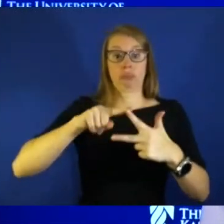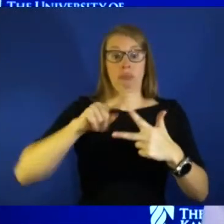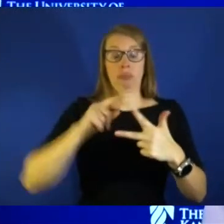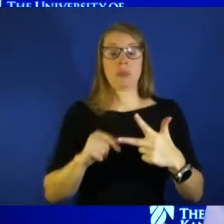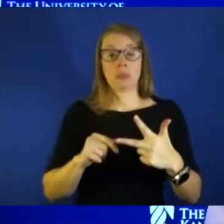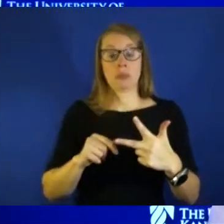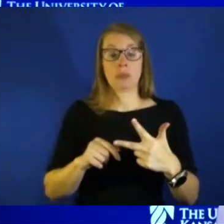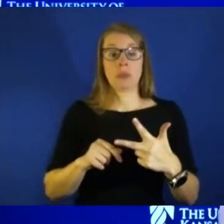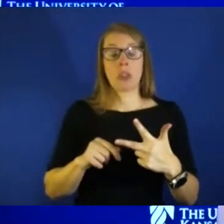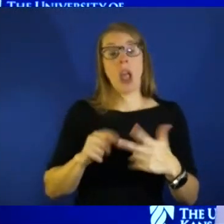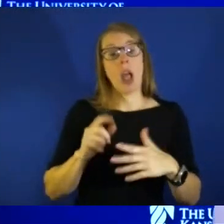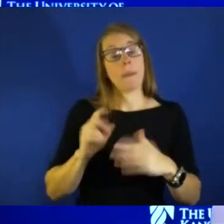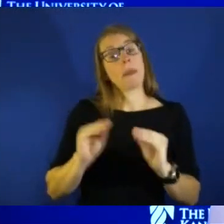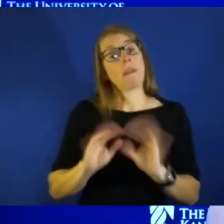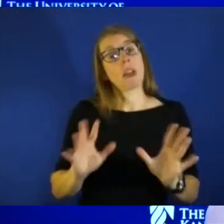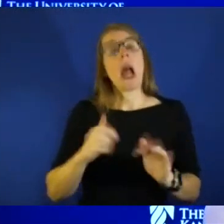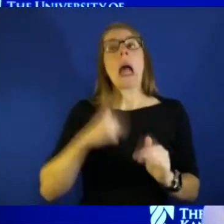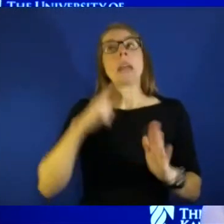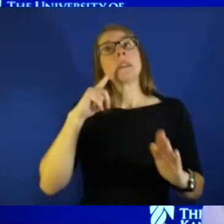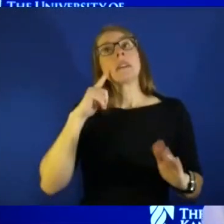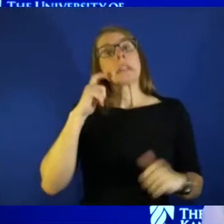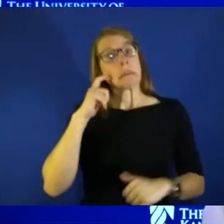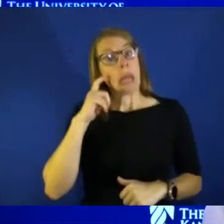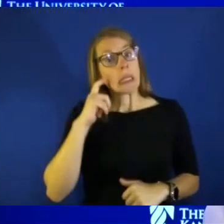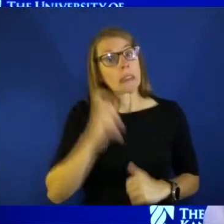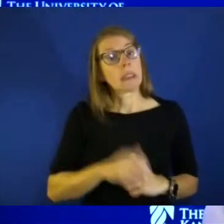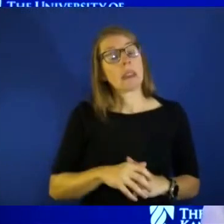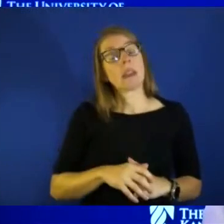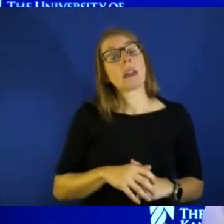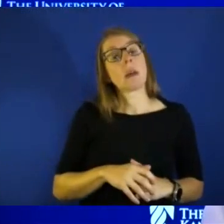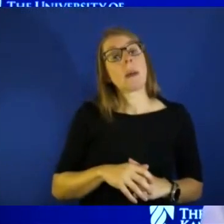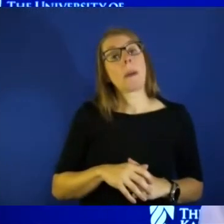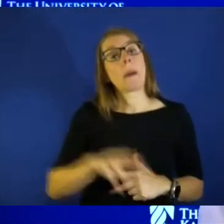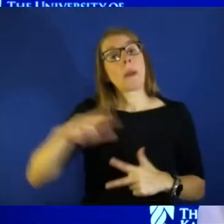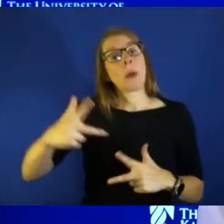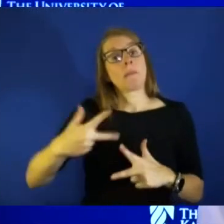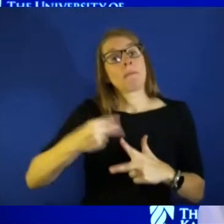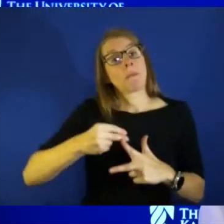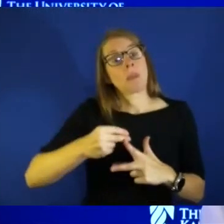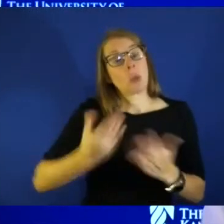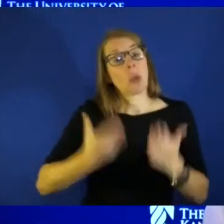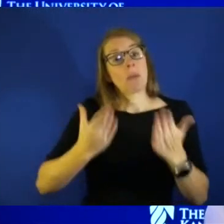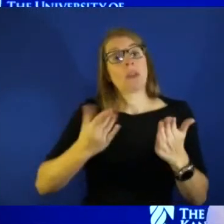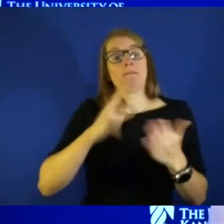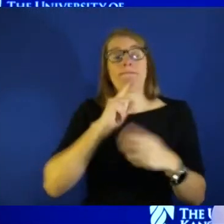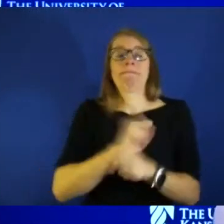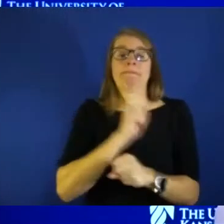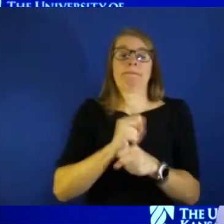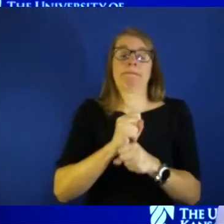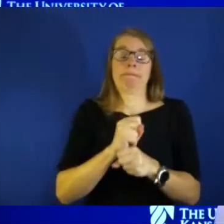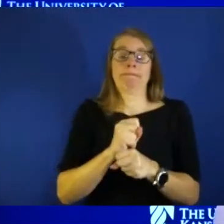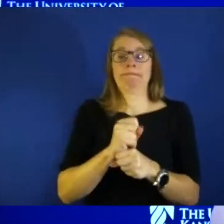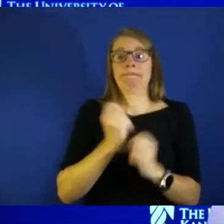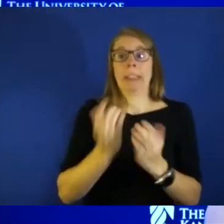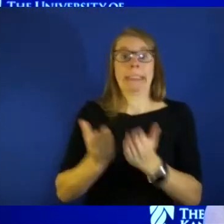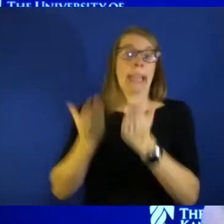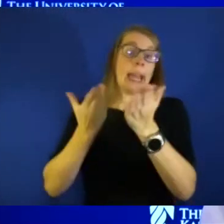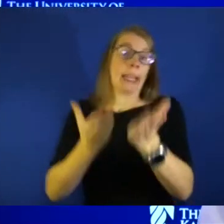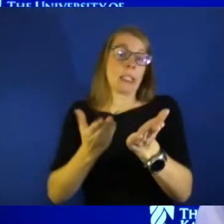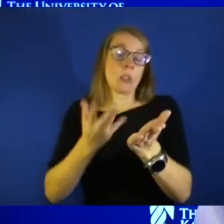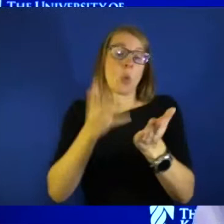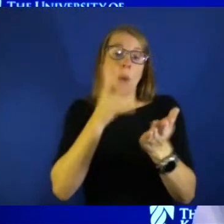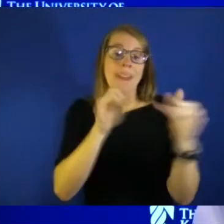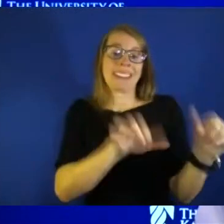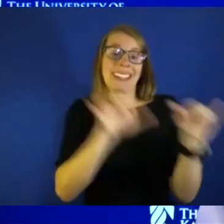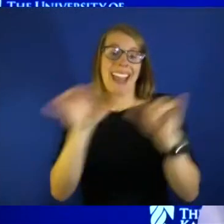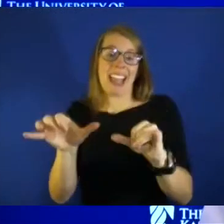I suspect that any of the boosters that are recommended, really the guidance will probably be the same or very